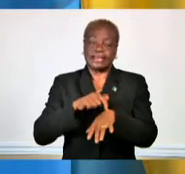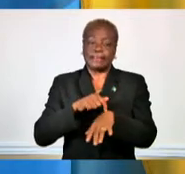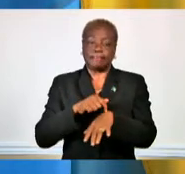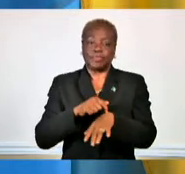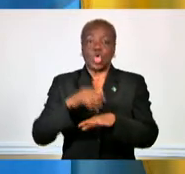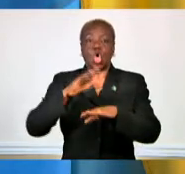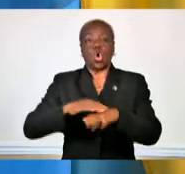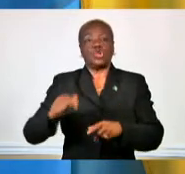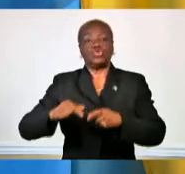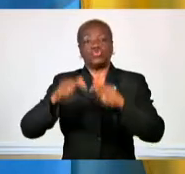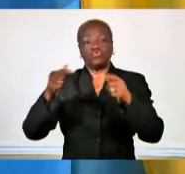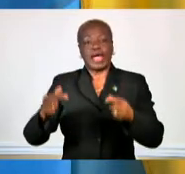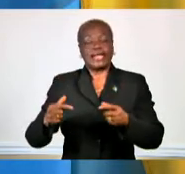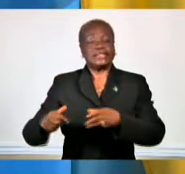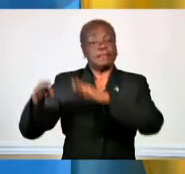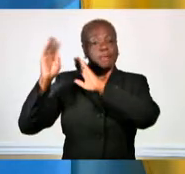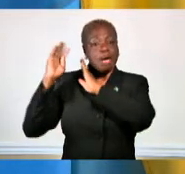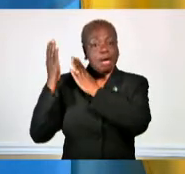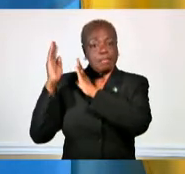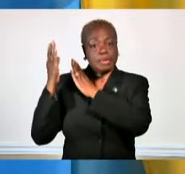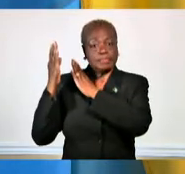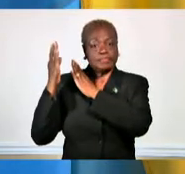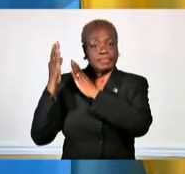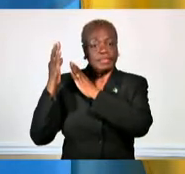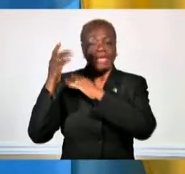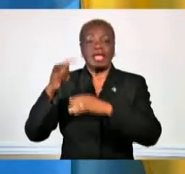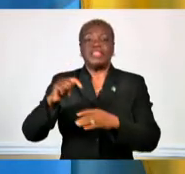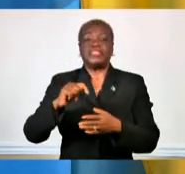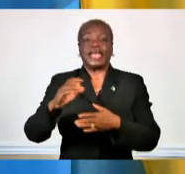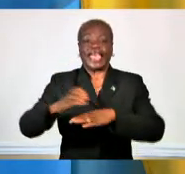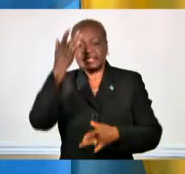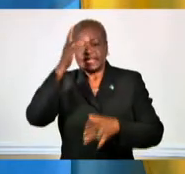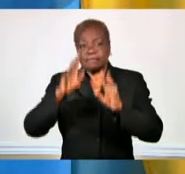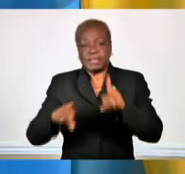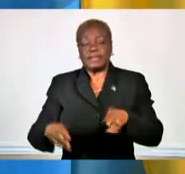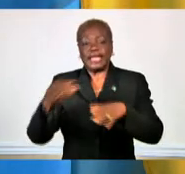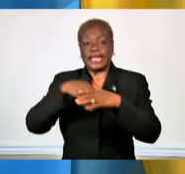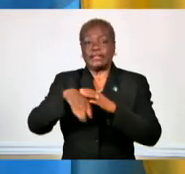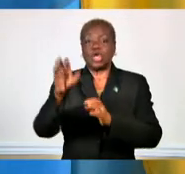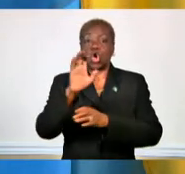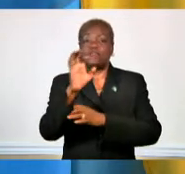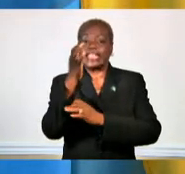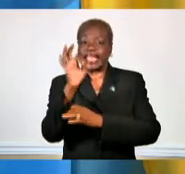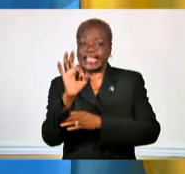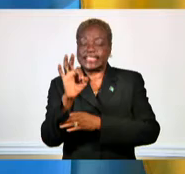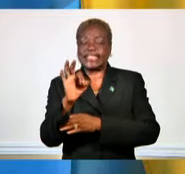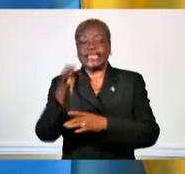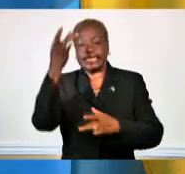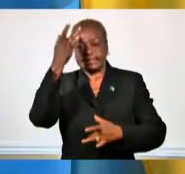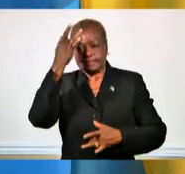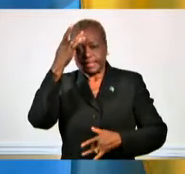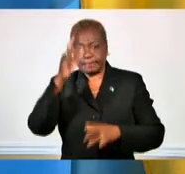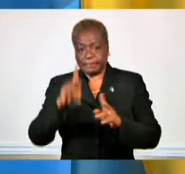On Grand Bahama, the Cancer Society building COVID-19